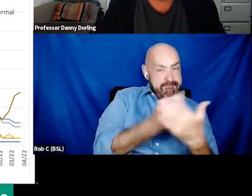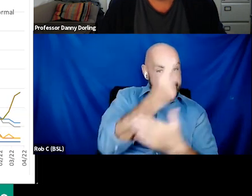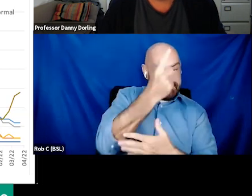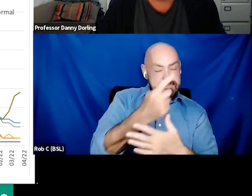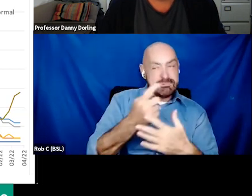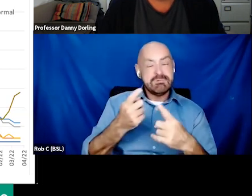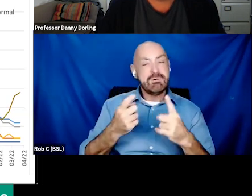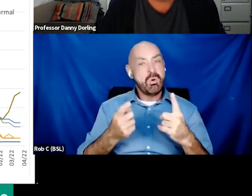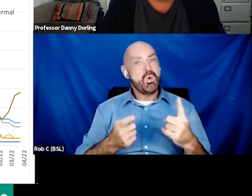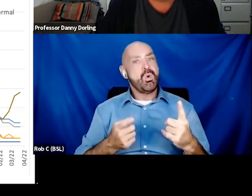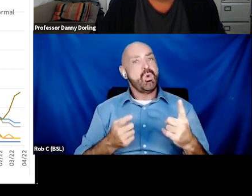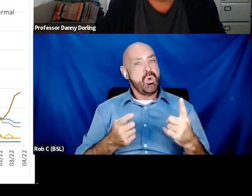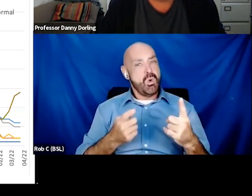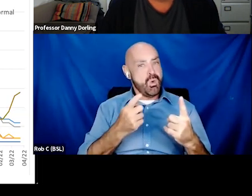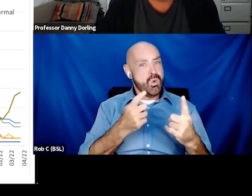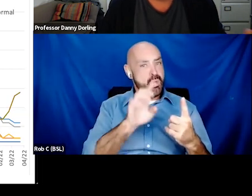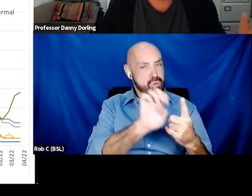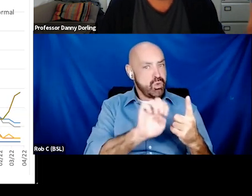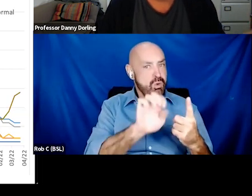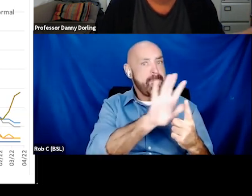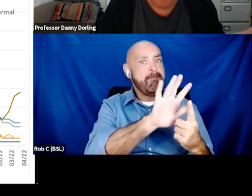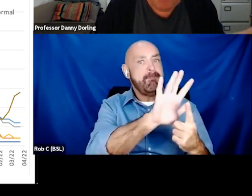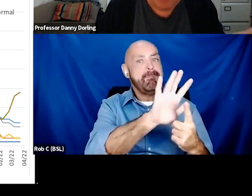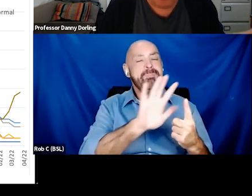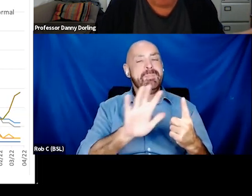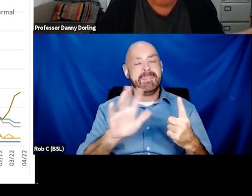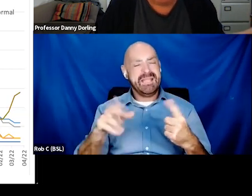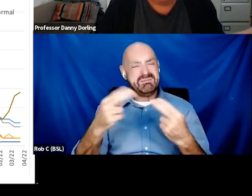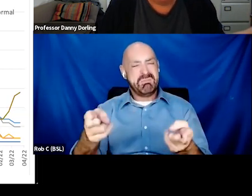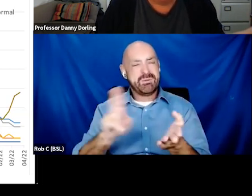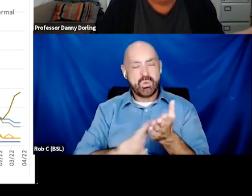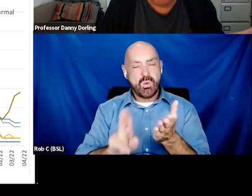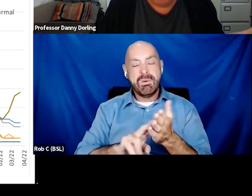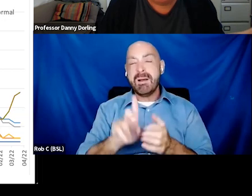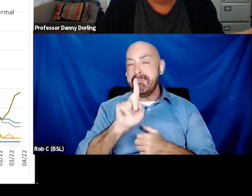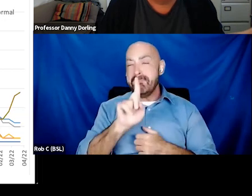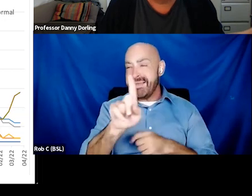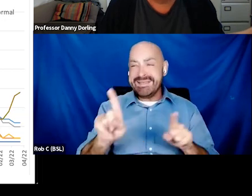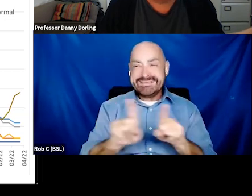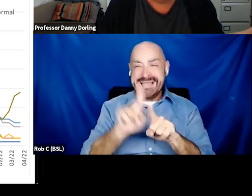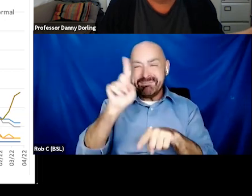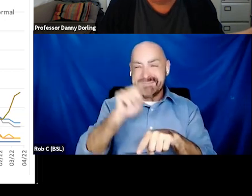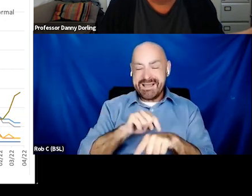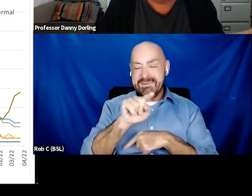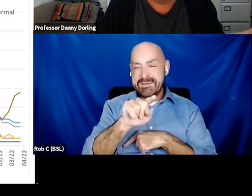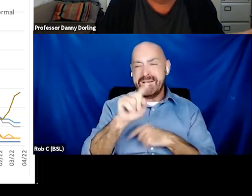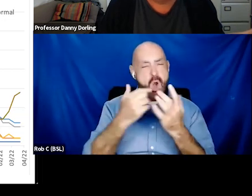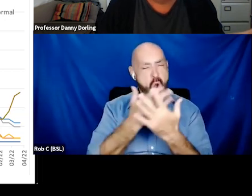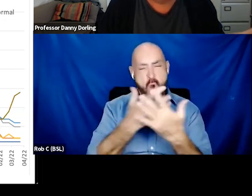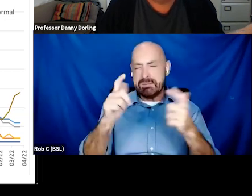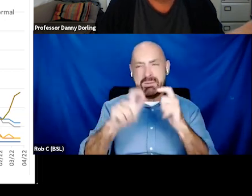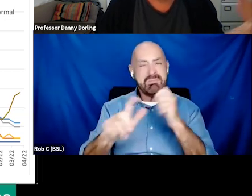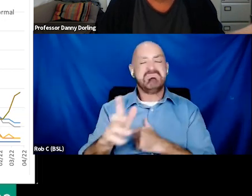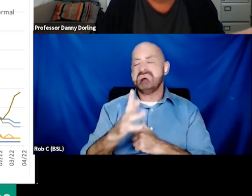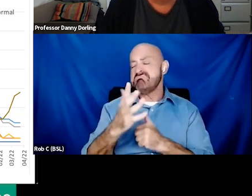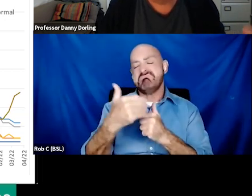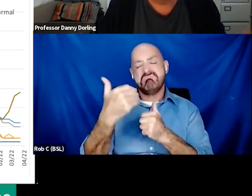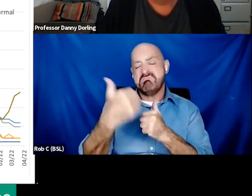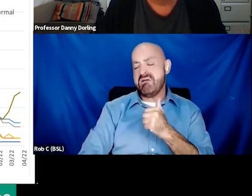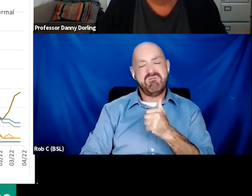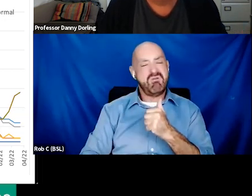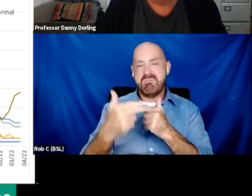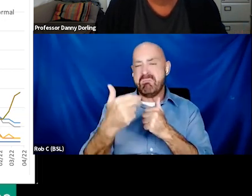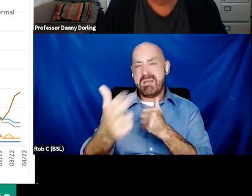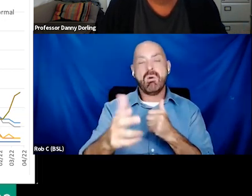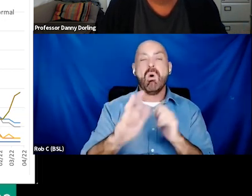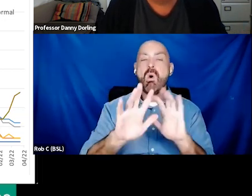saying it's back to normal. But at the same time, you have a large proportion saying it'll never return to normal, or I think it'll